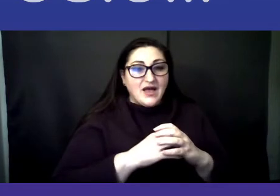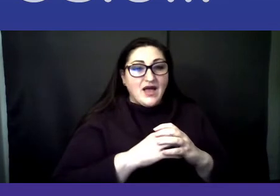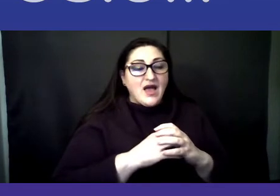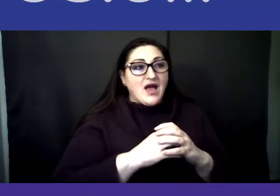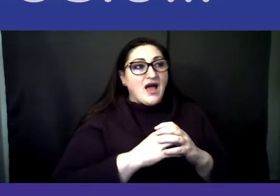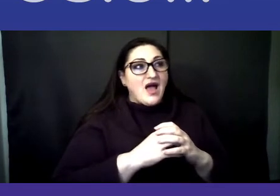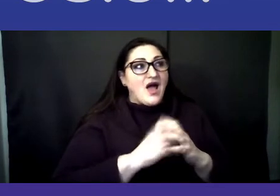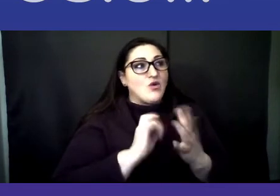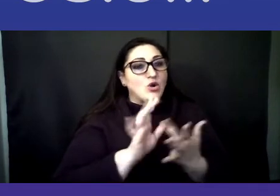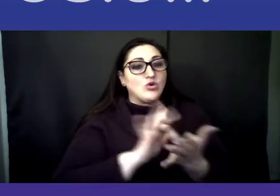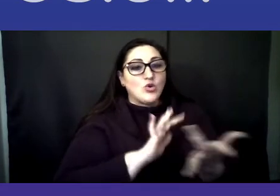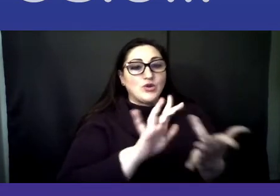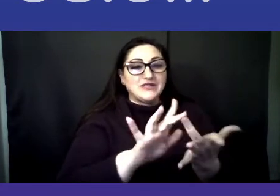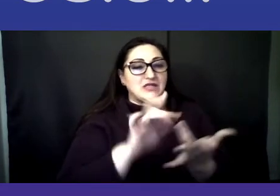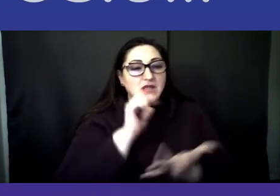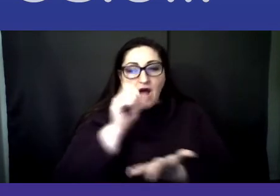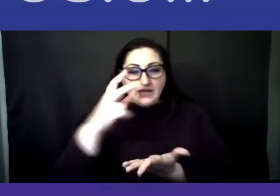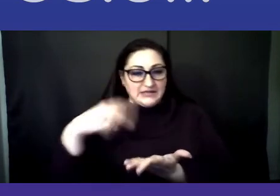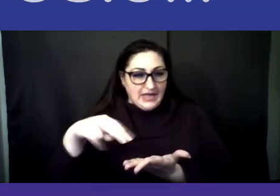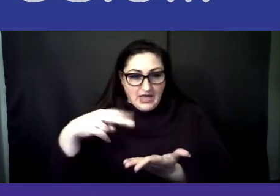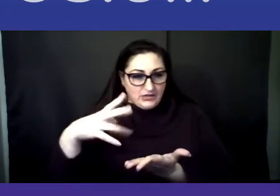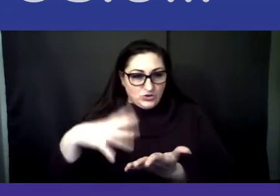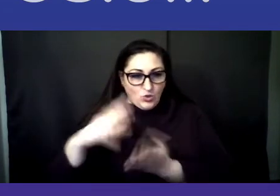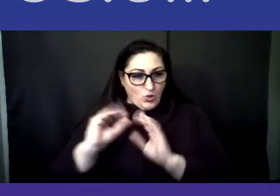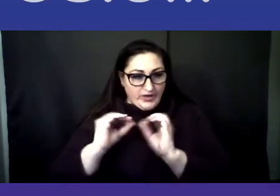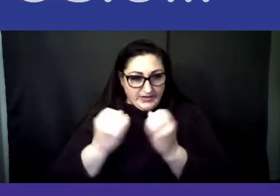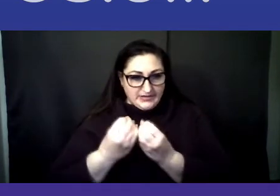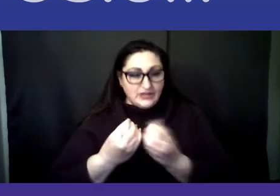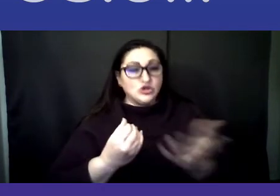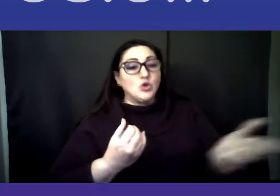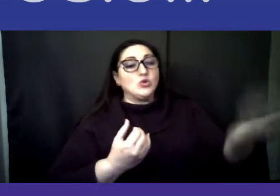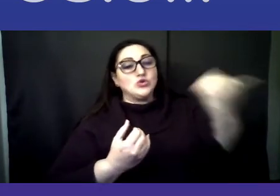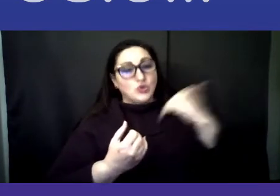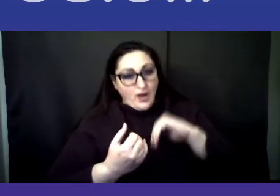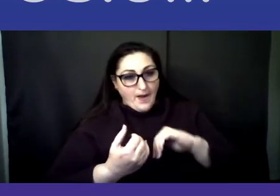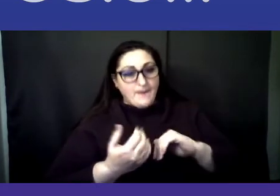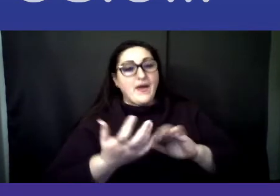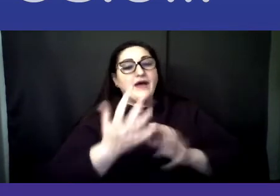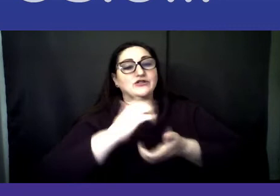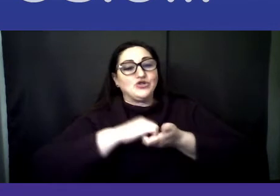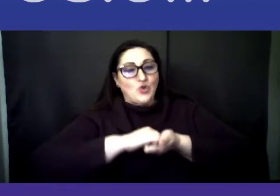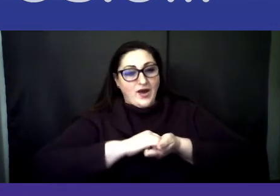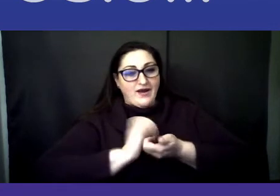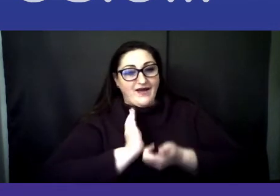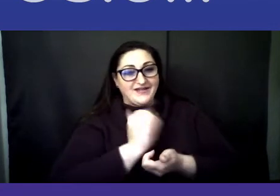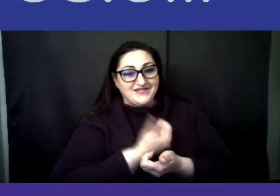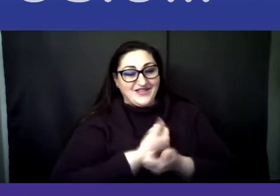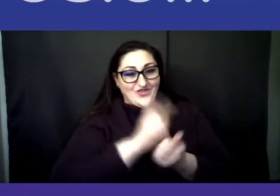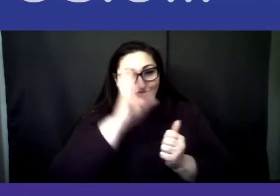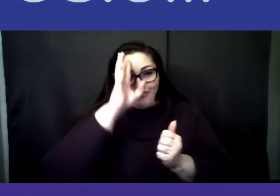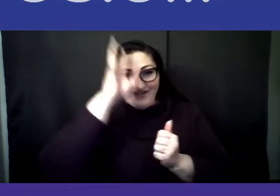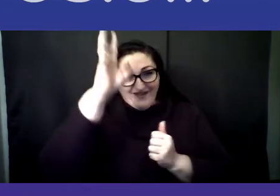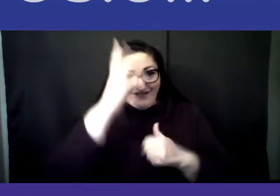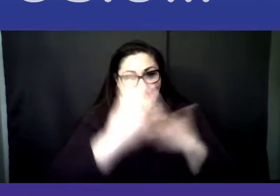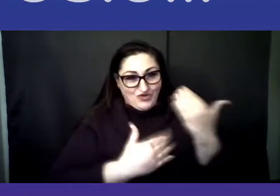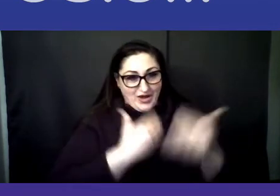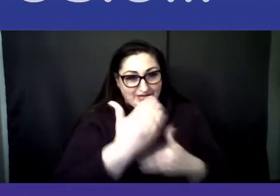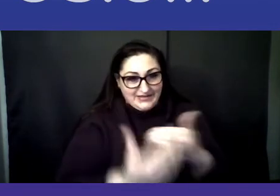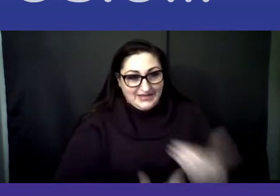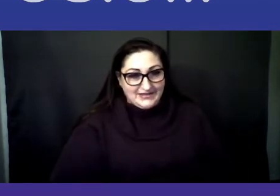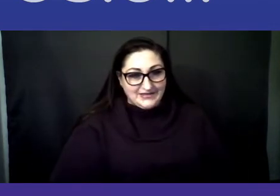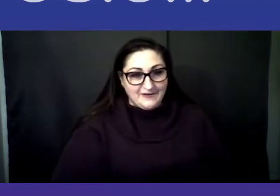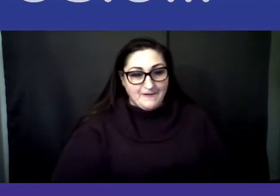non-dance organizations to come in and join us in the creative process. One challenge I would say